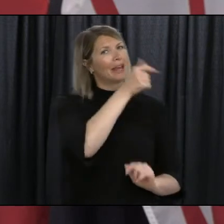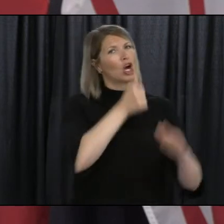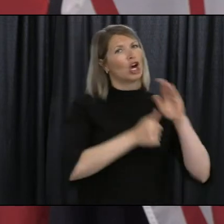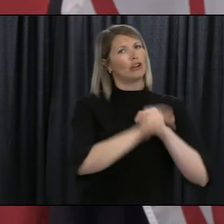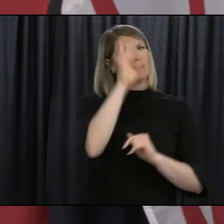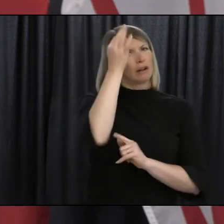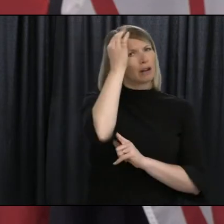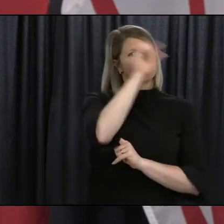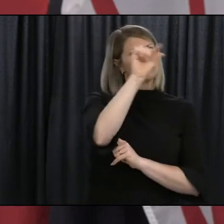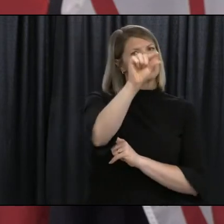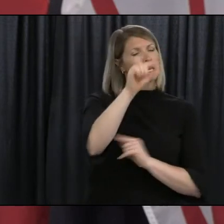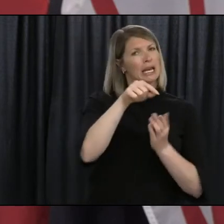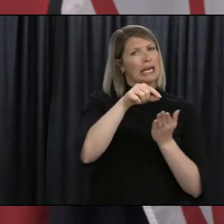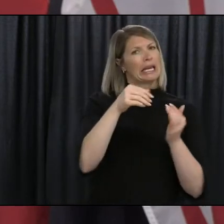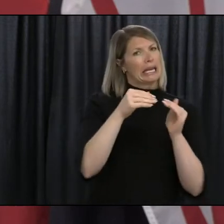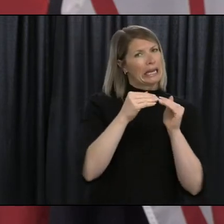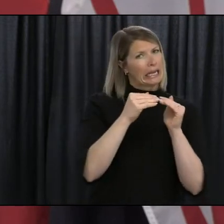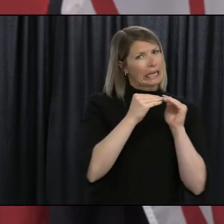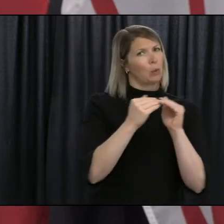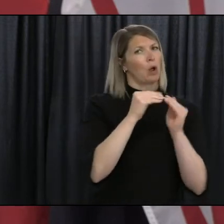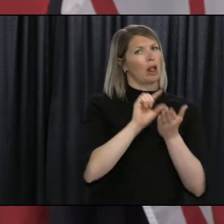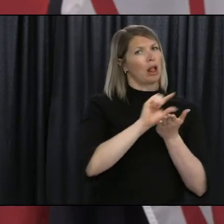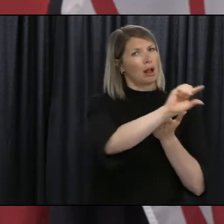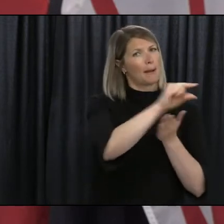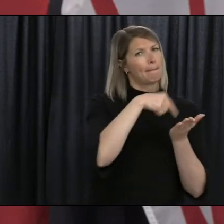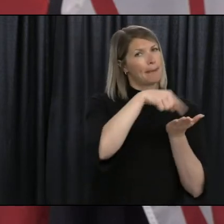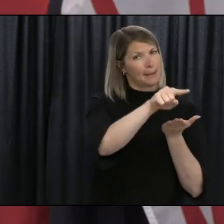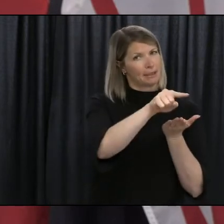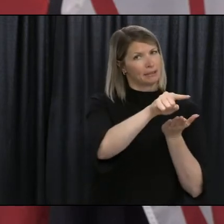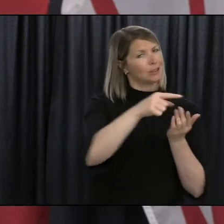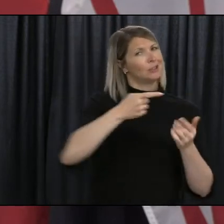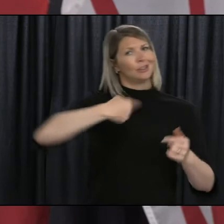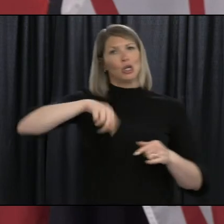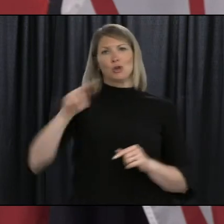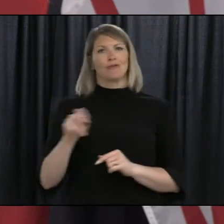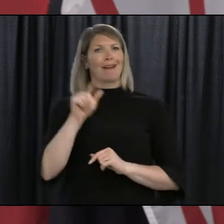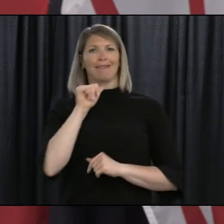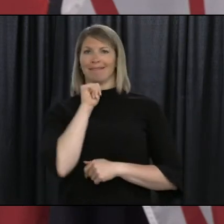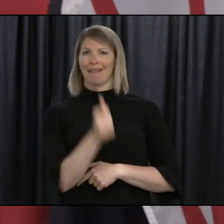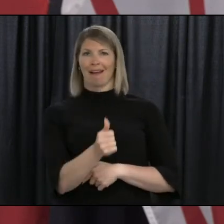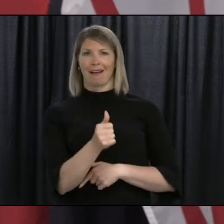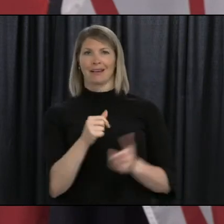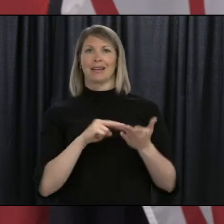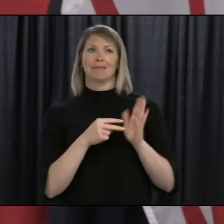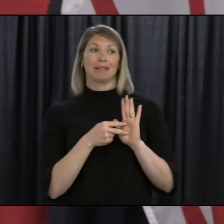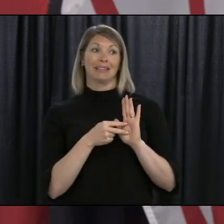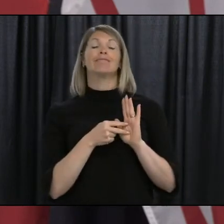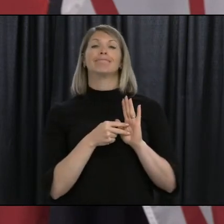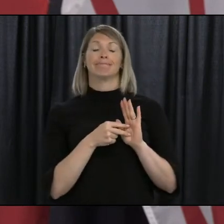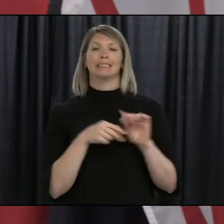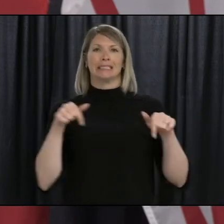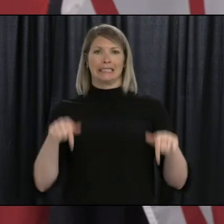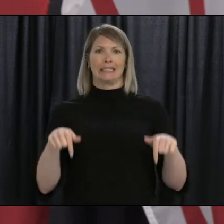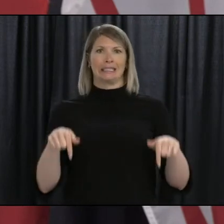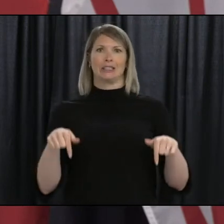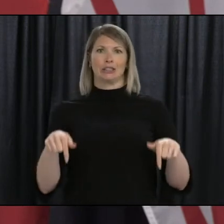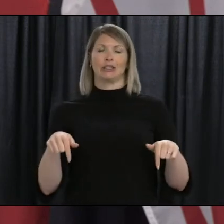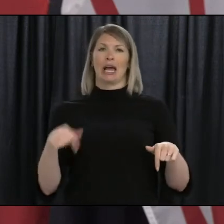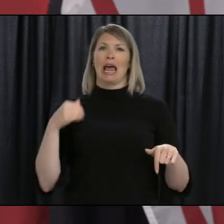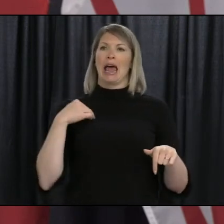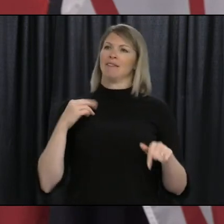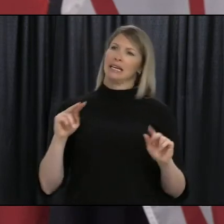fairness. Our geography in this province is larger than the other 3 Atlantic provinces combined. We've got the